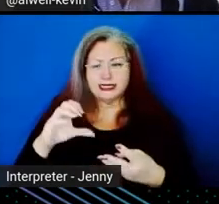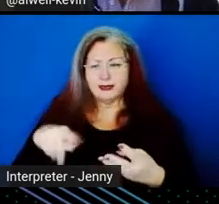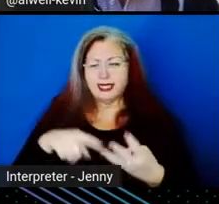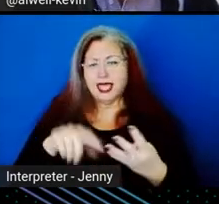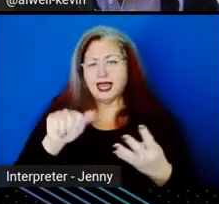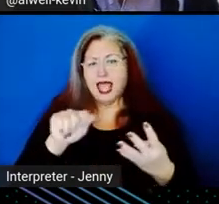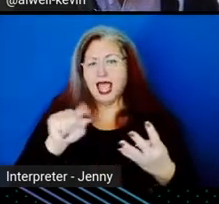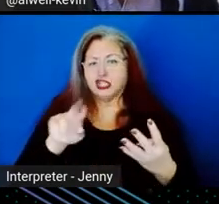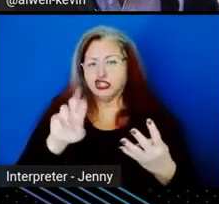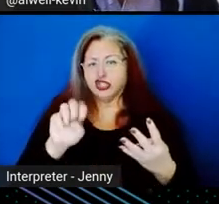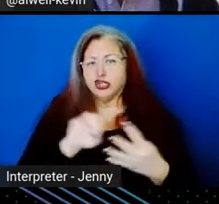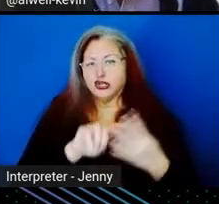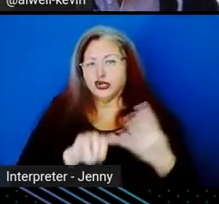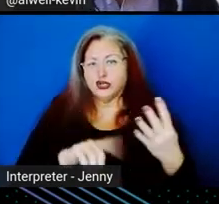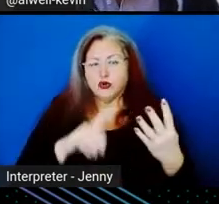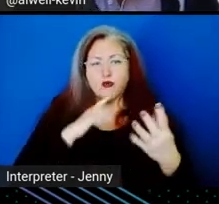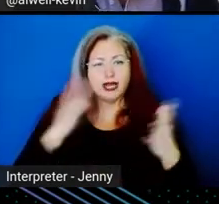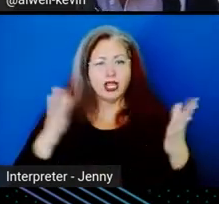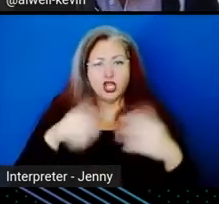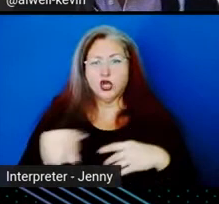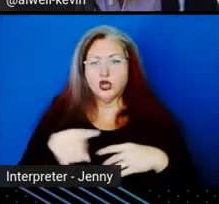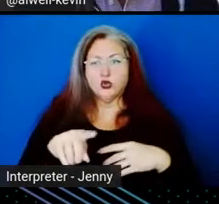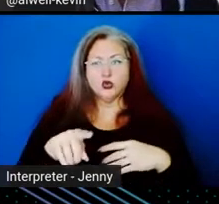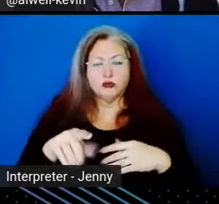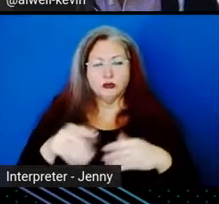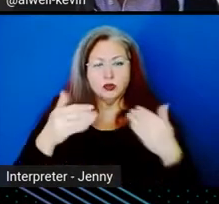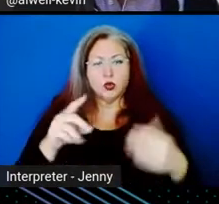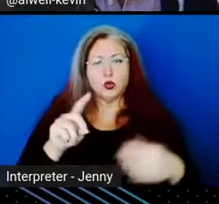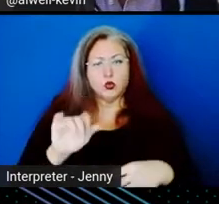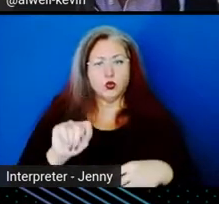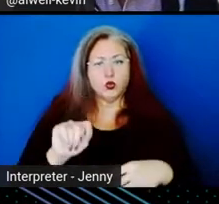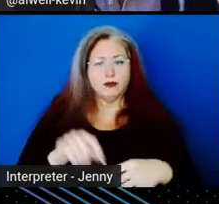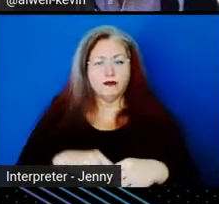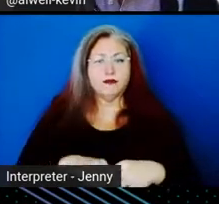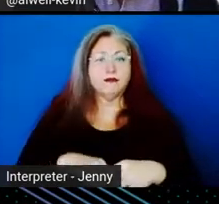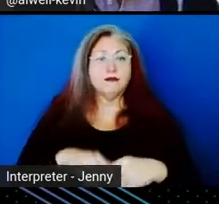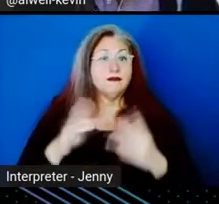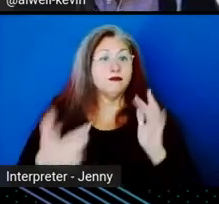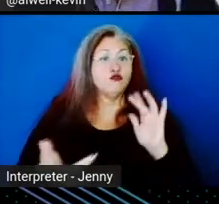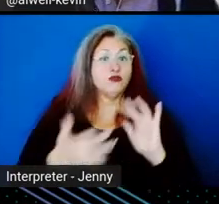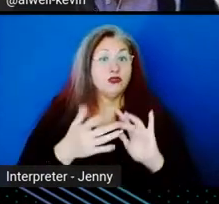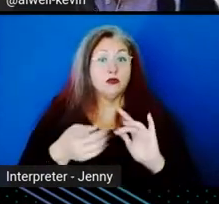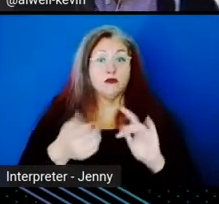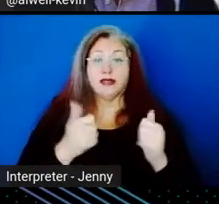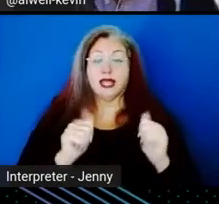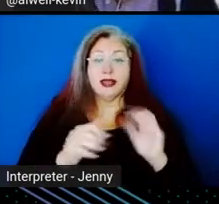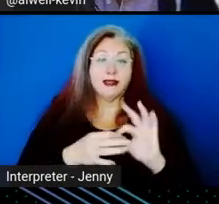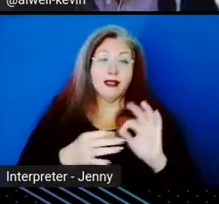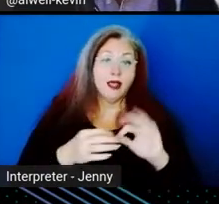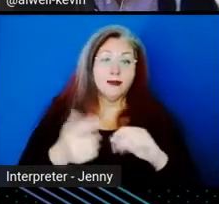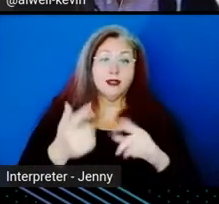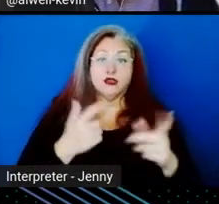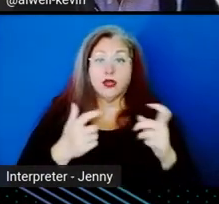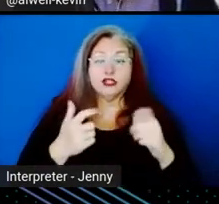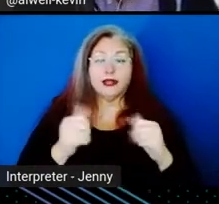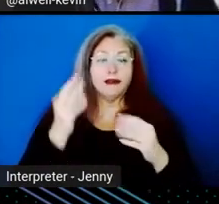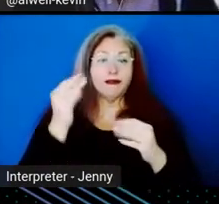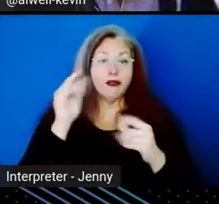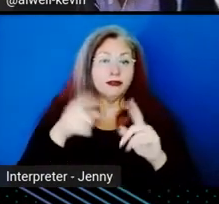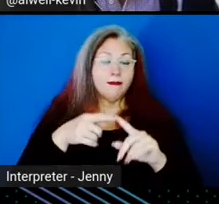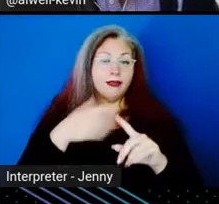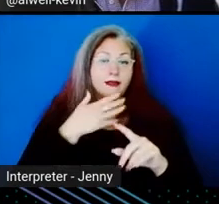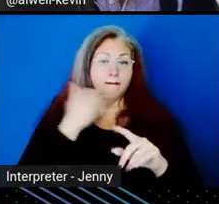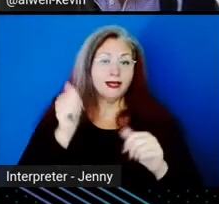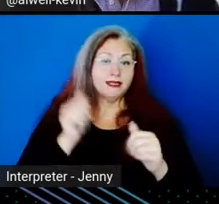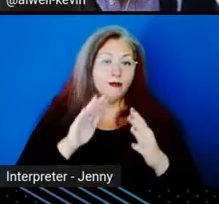Azure. So I encourage you to do that. Reach out to me if you have any comments, questions, any thoughts about the best